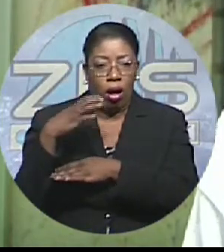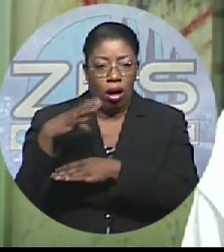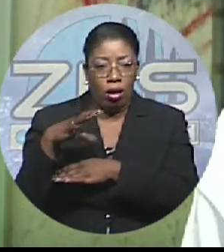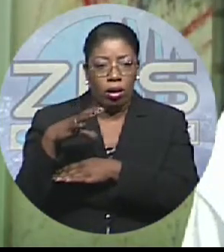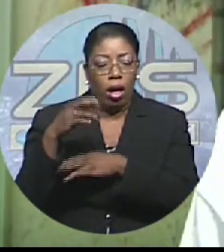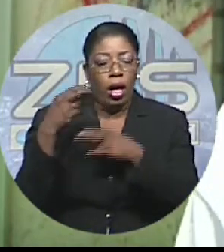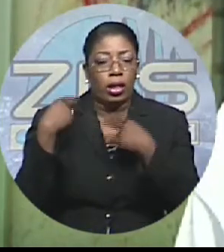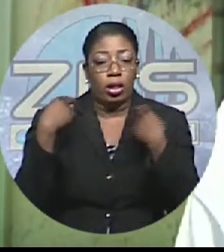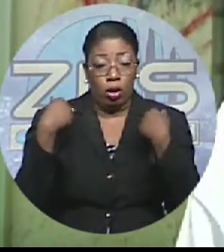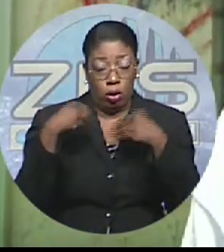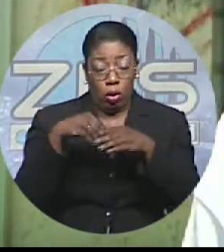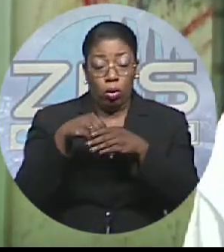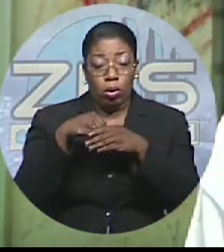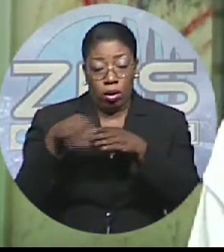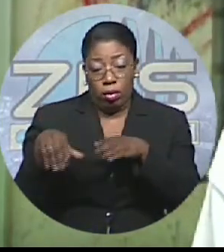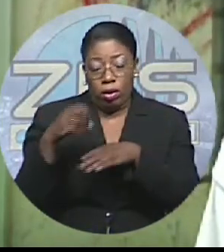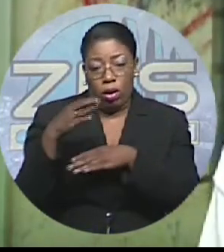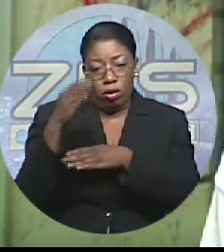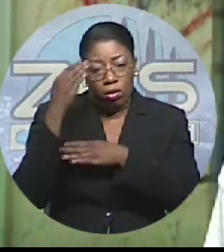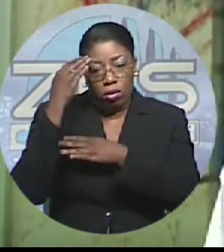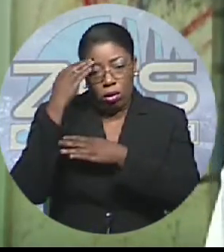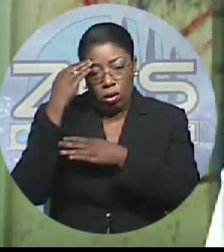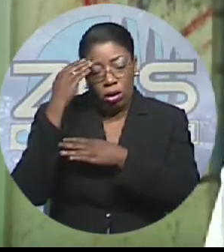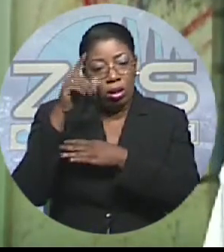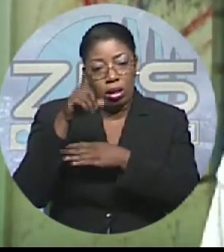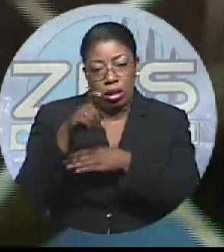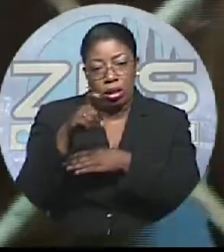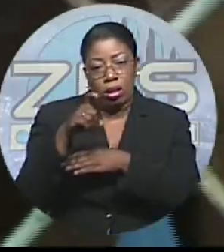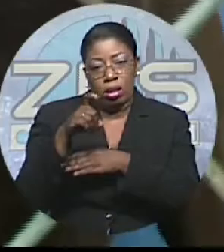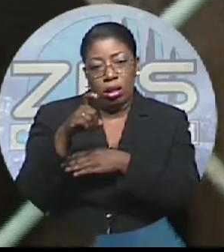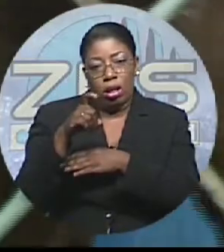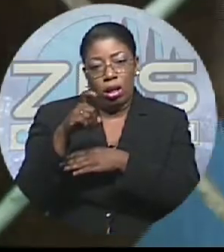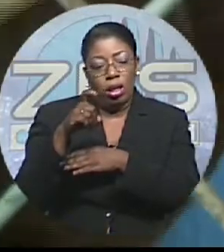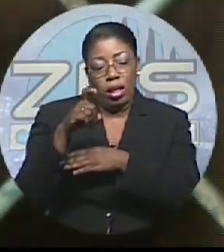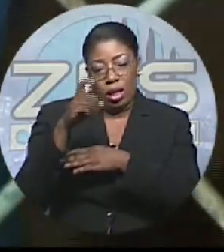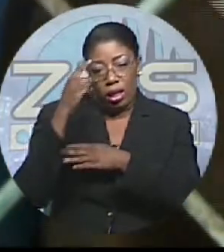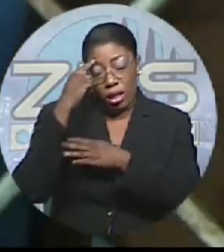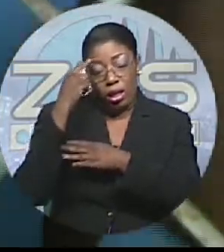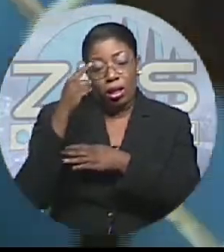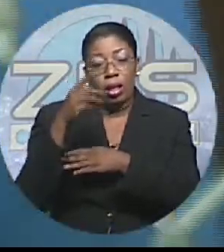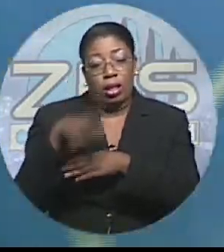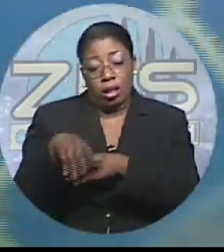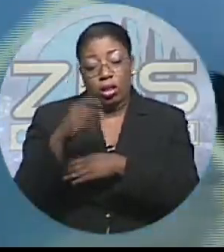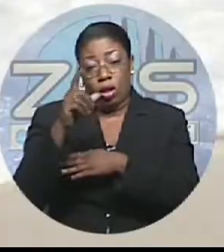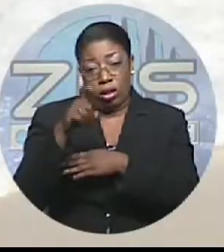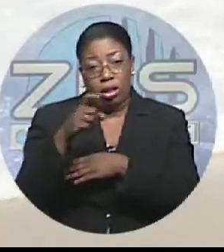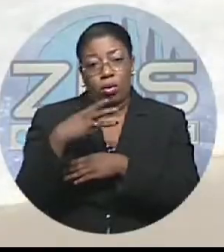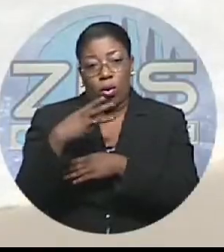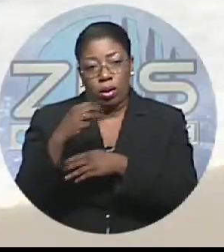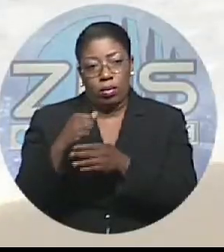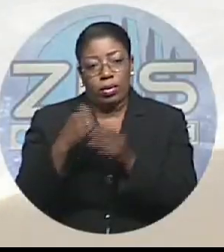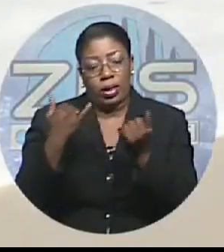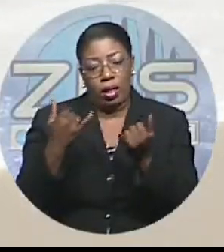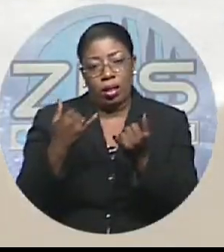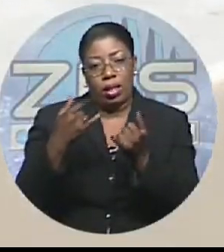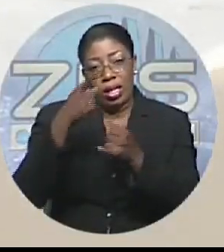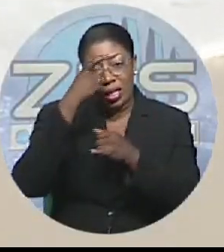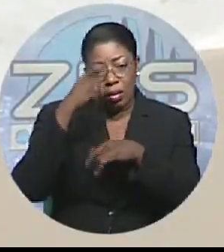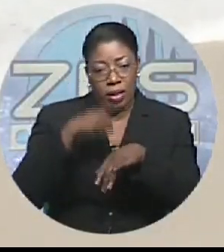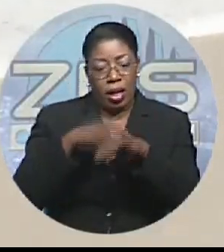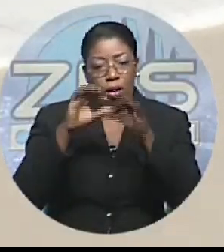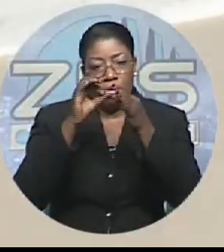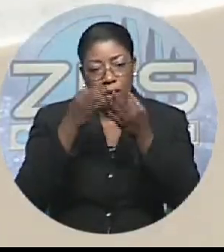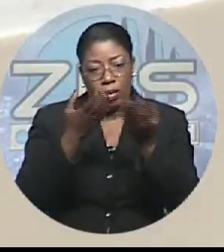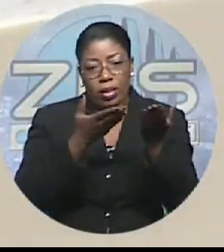unconsciously wasn't aware or didn't think that the dog needed to have water. Grant says during the summer, there is also a challenge with